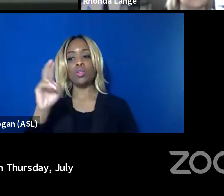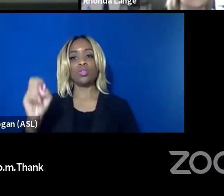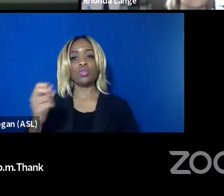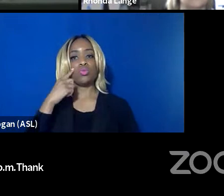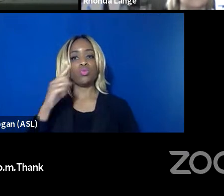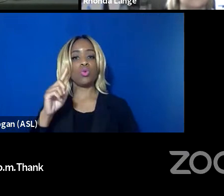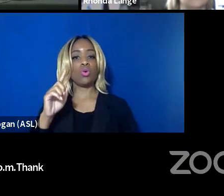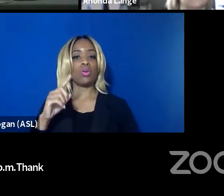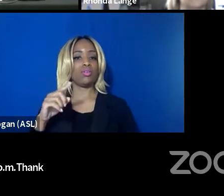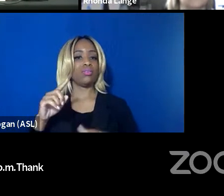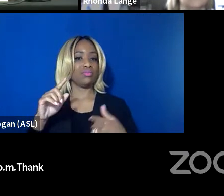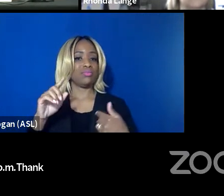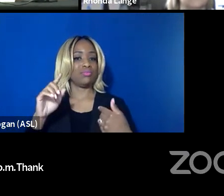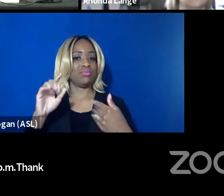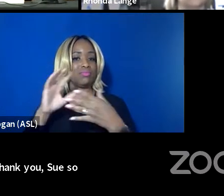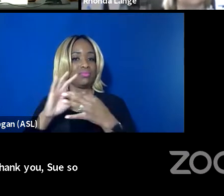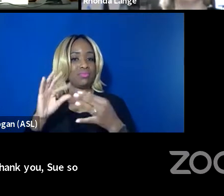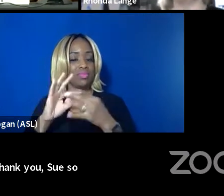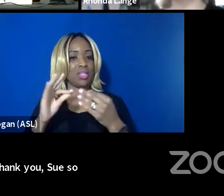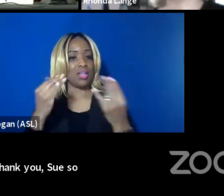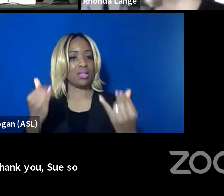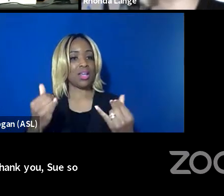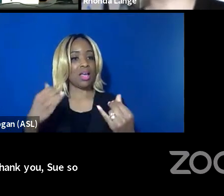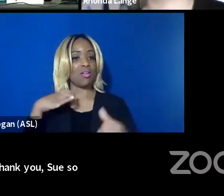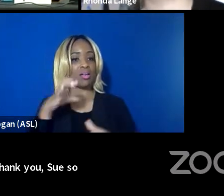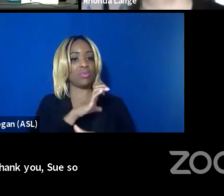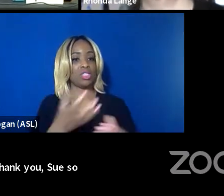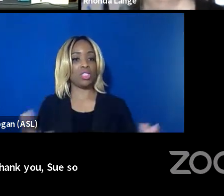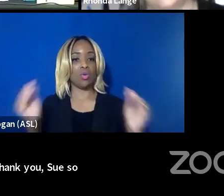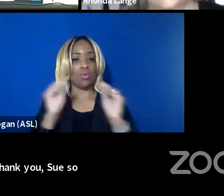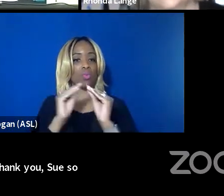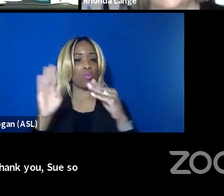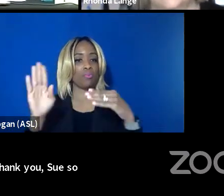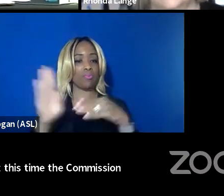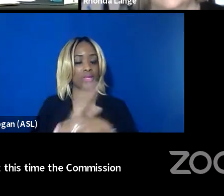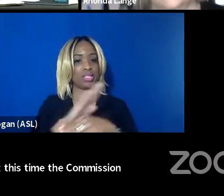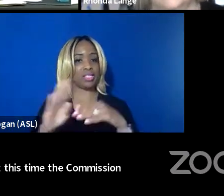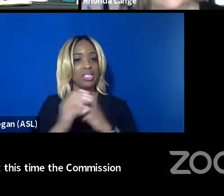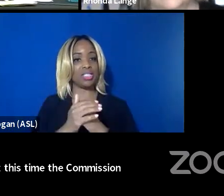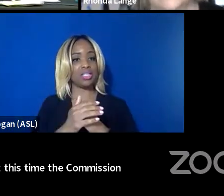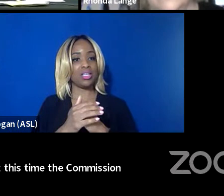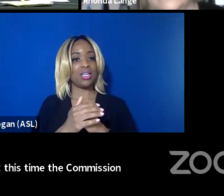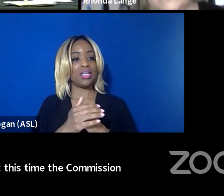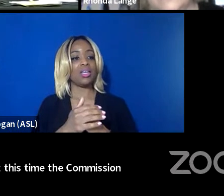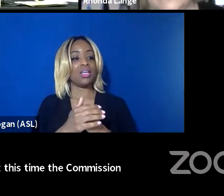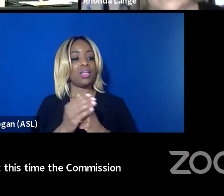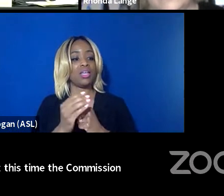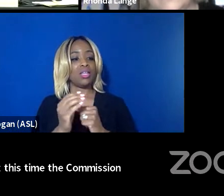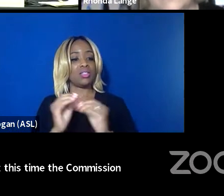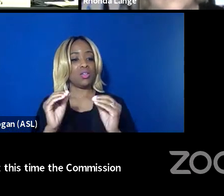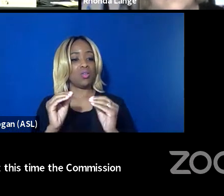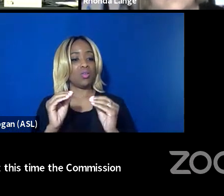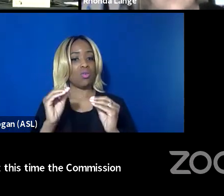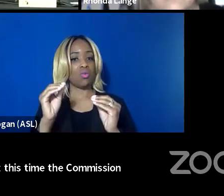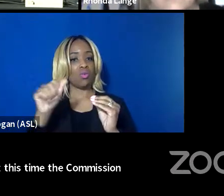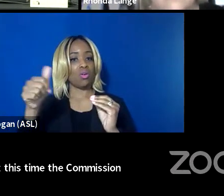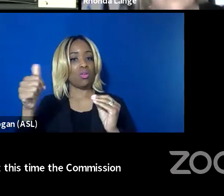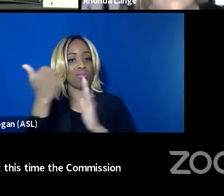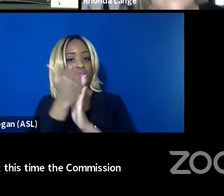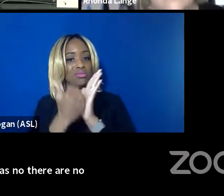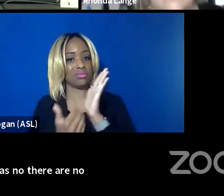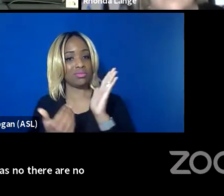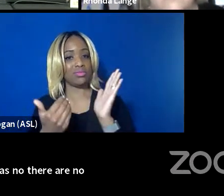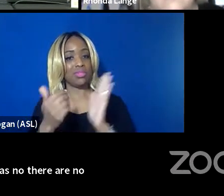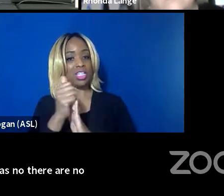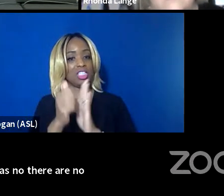those acknowledgments. At this time, the commission has no further business and there are no other items on the agenda for us